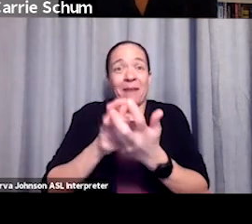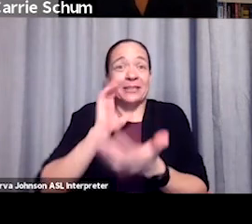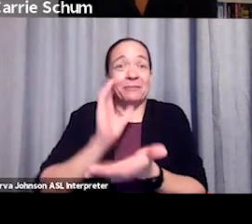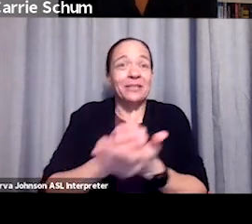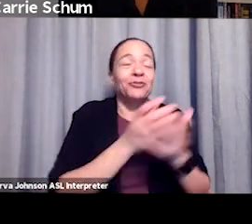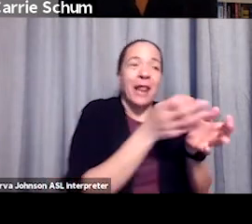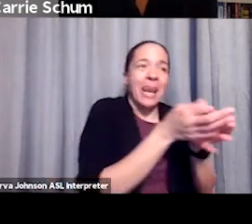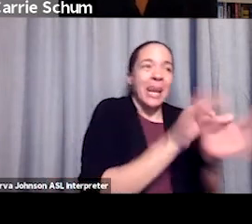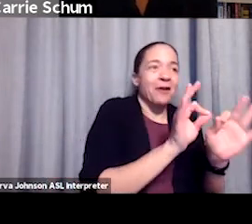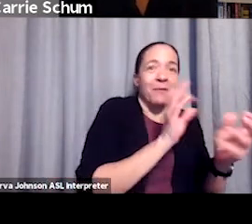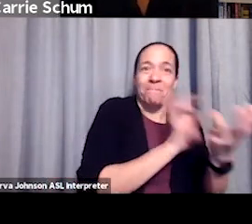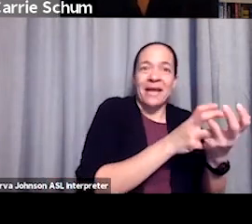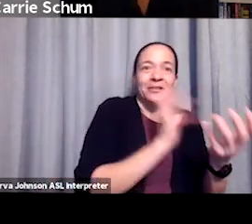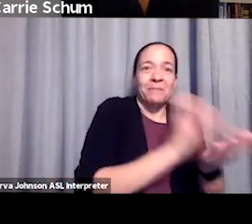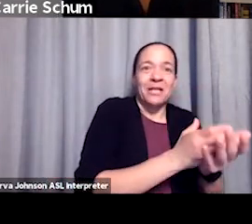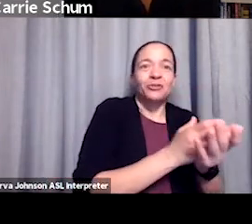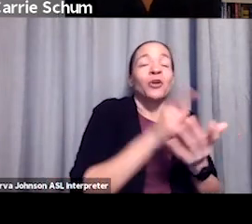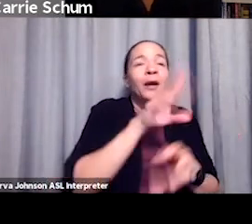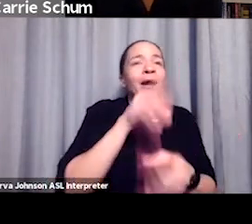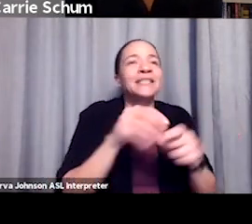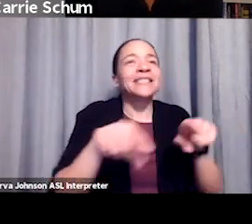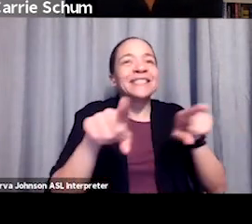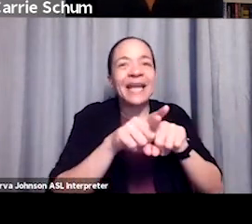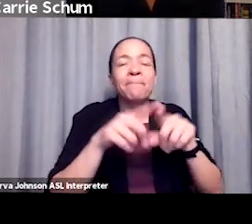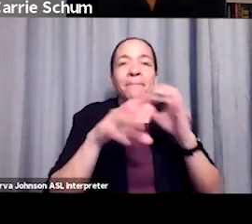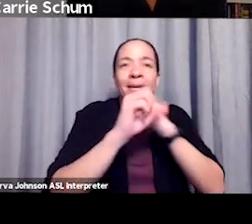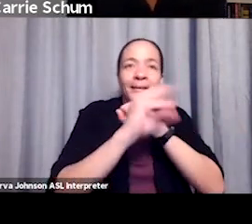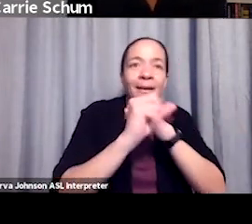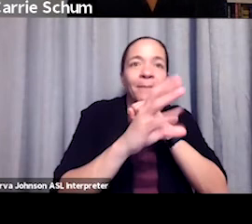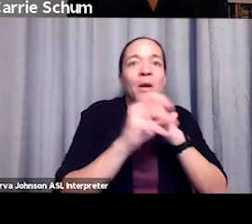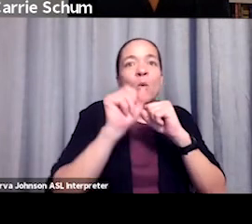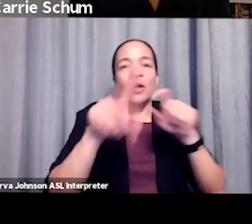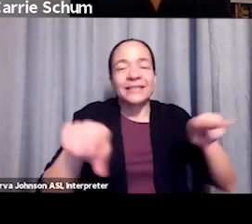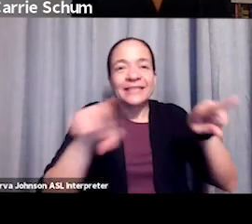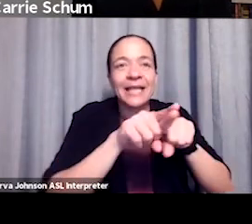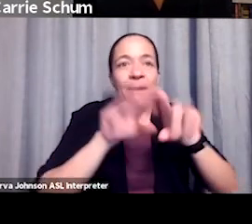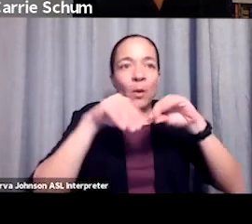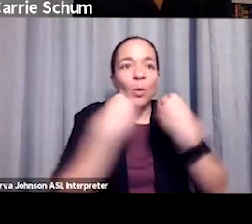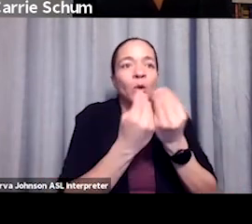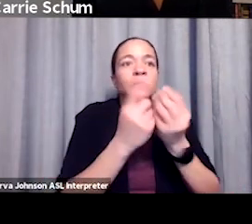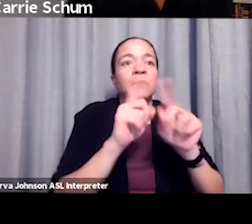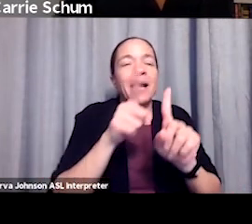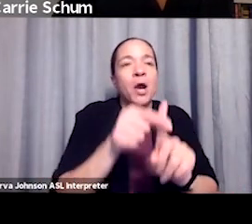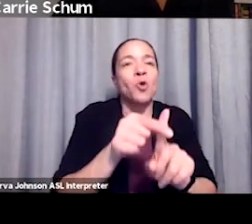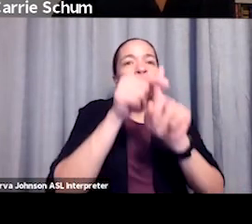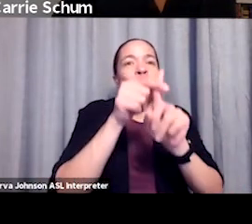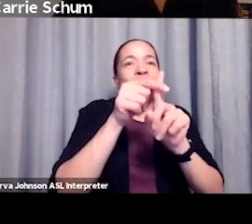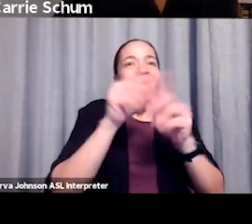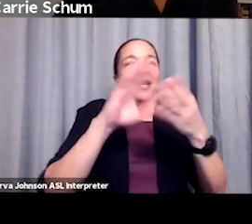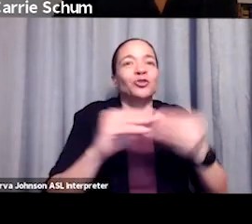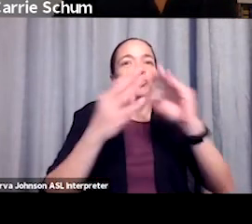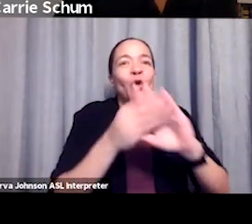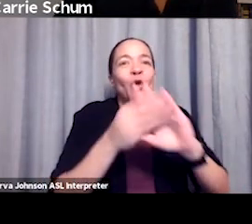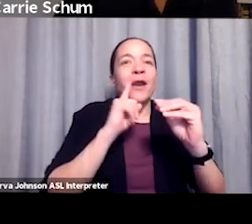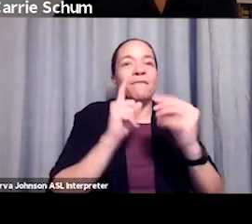could be part of the same campaign or coming from the same parent organization, but they're telling a unique story to reach these two unique